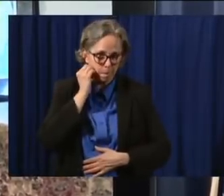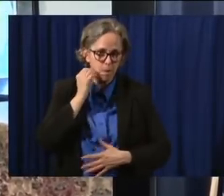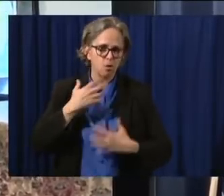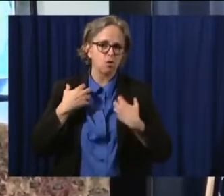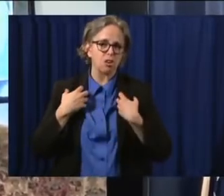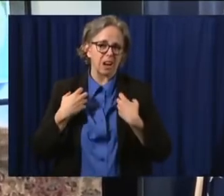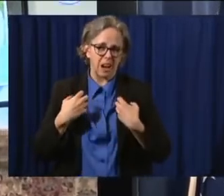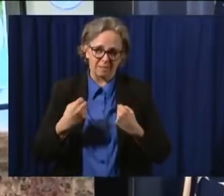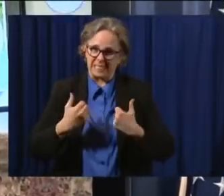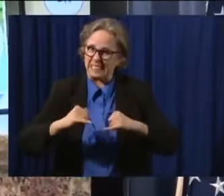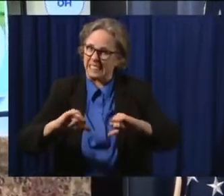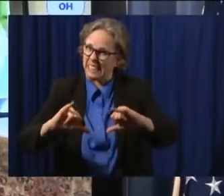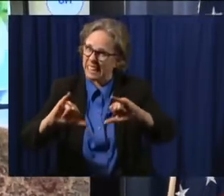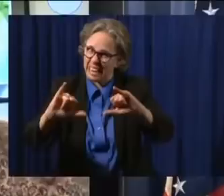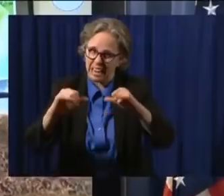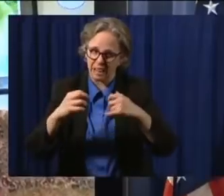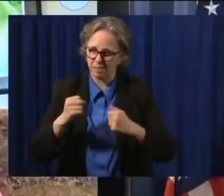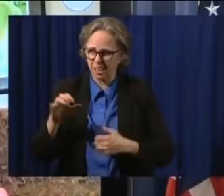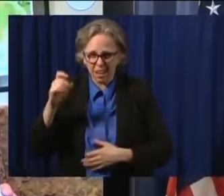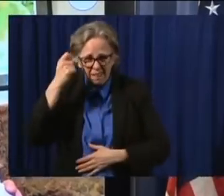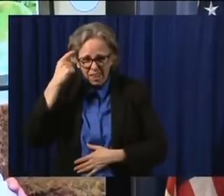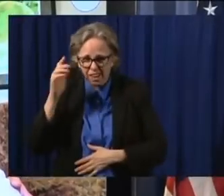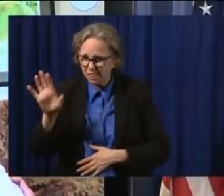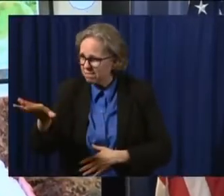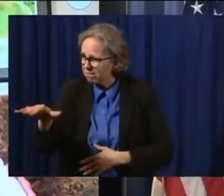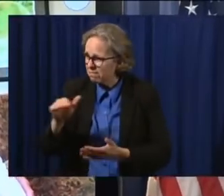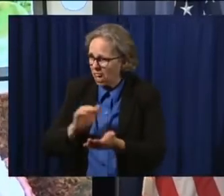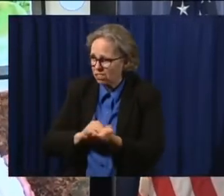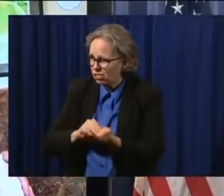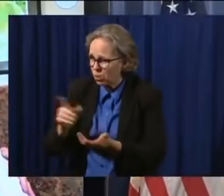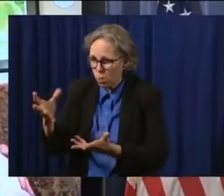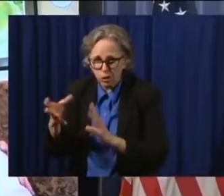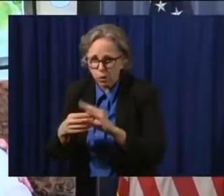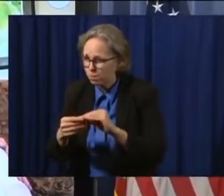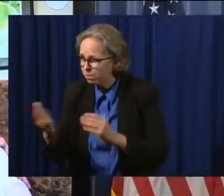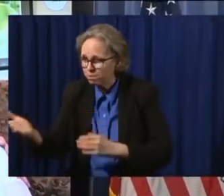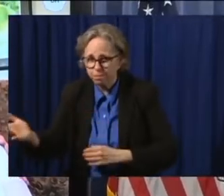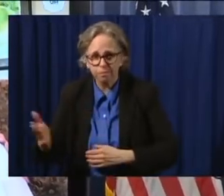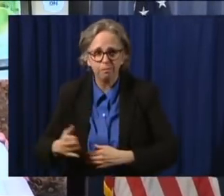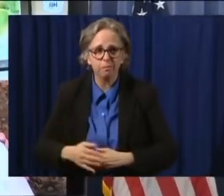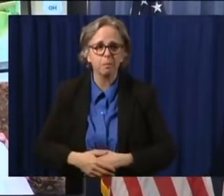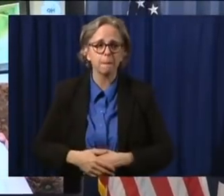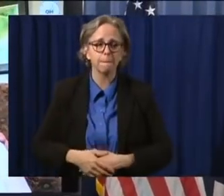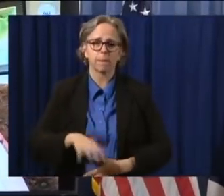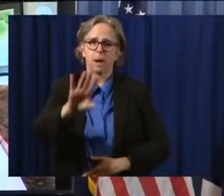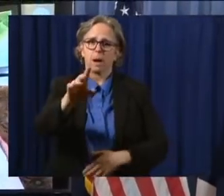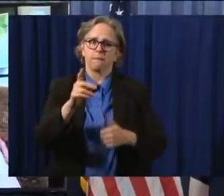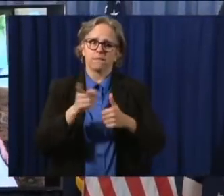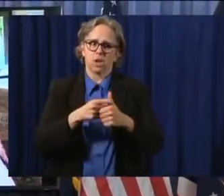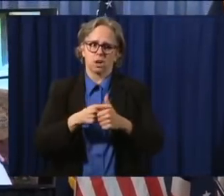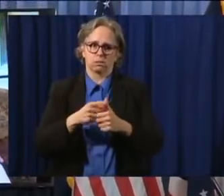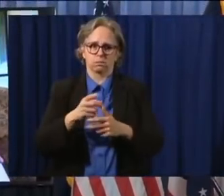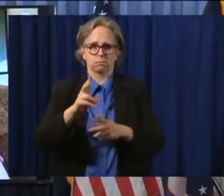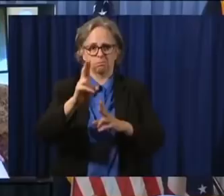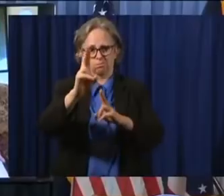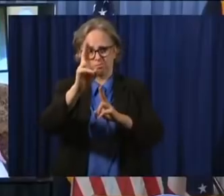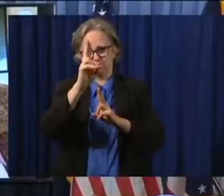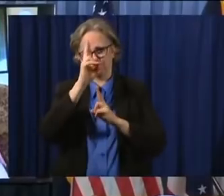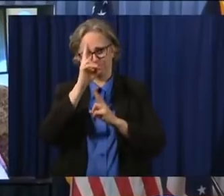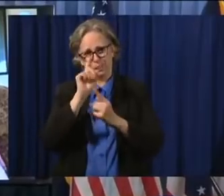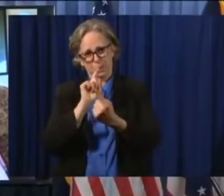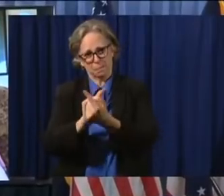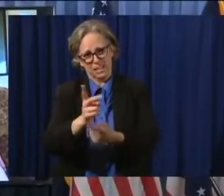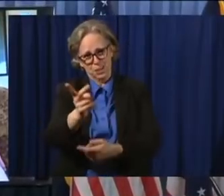questions. Oh, good afternoon. It's an honor, first of all, to meet you both. And I